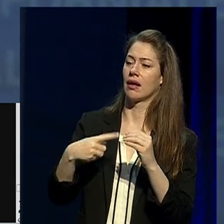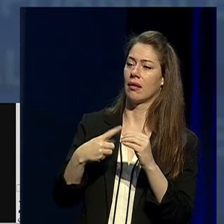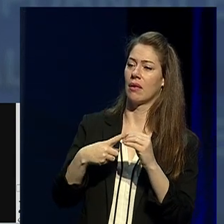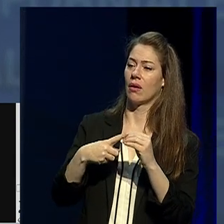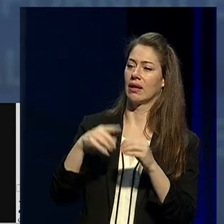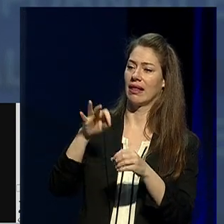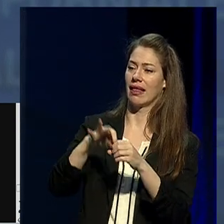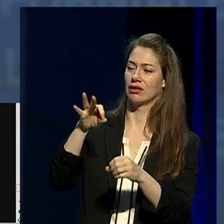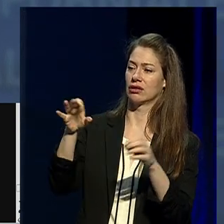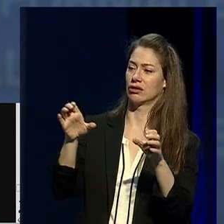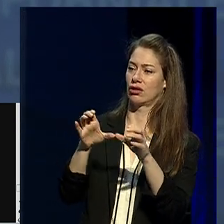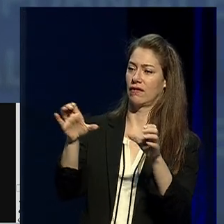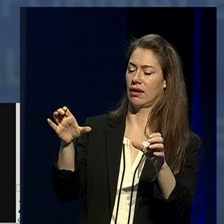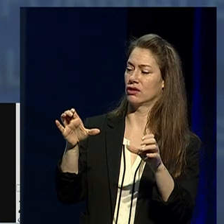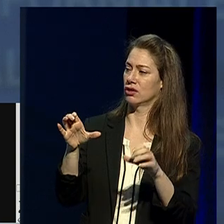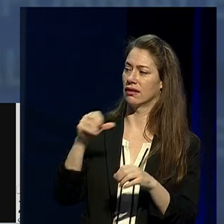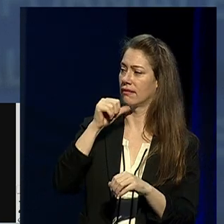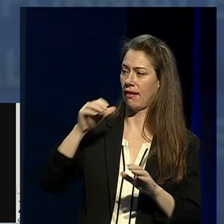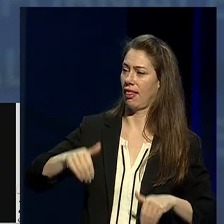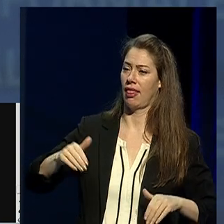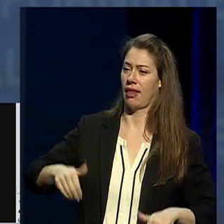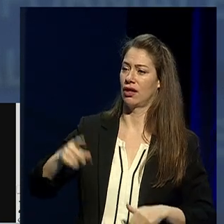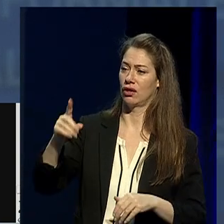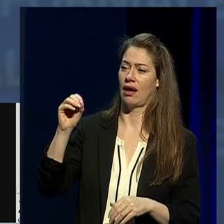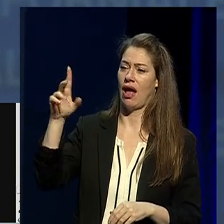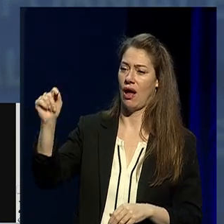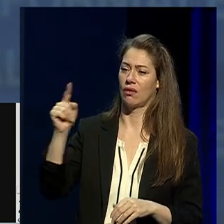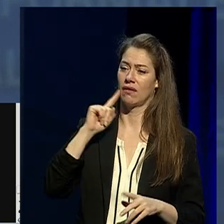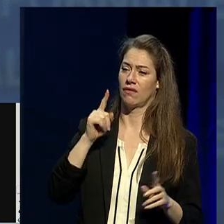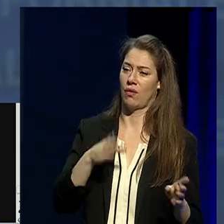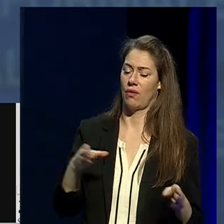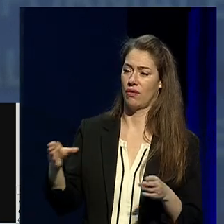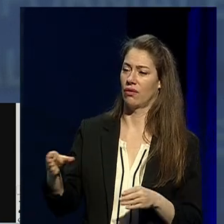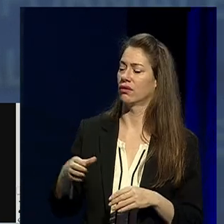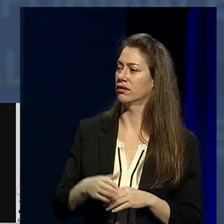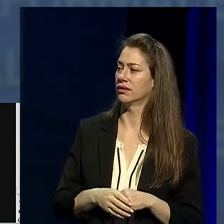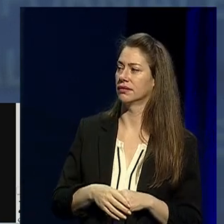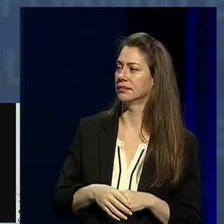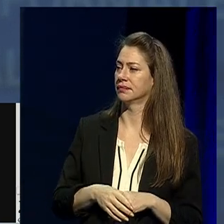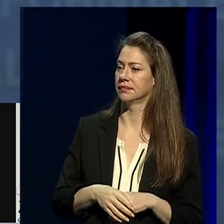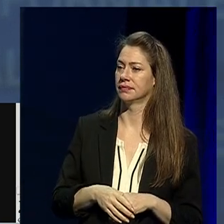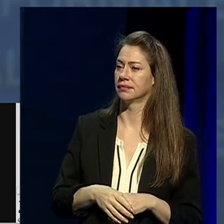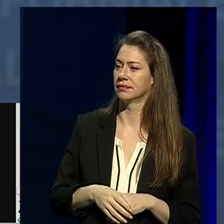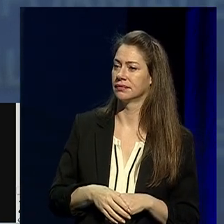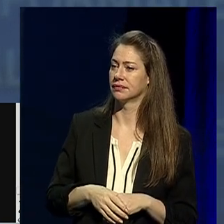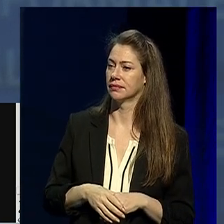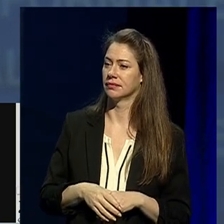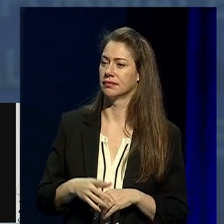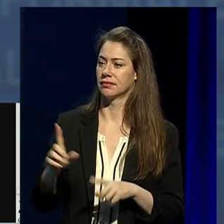Not yet. You're out of order. Next, I want to bring up Fiona Ma. Out of order.